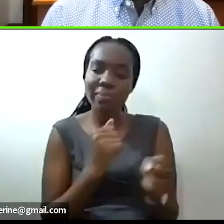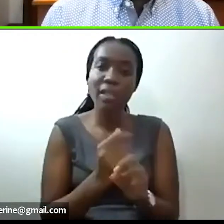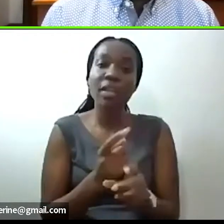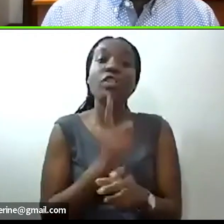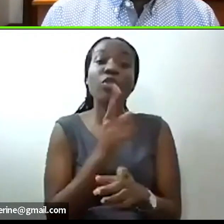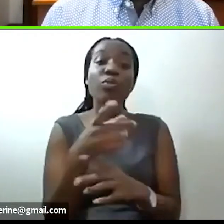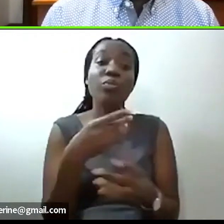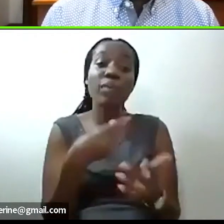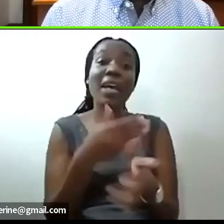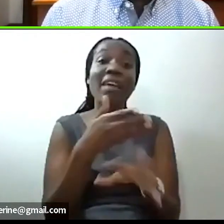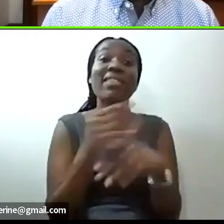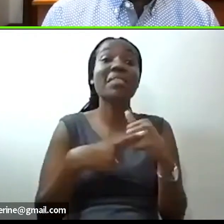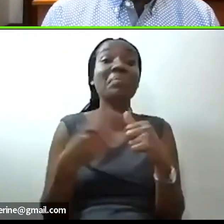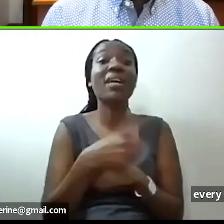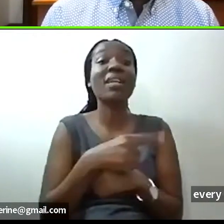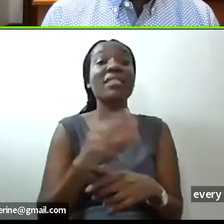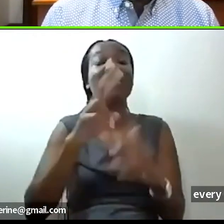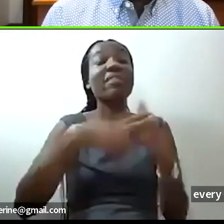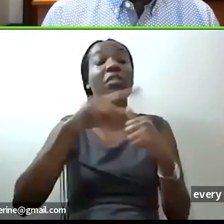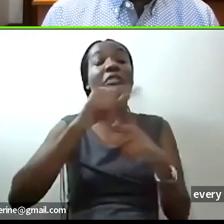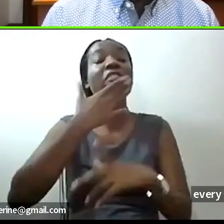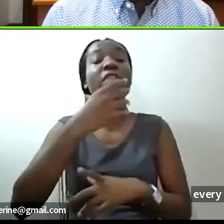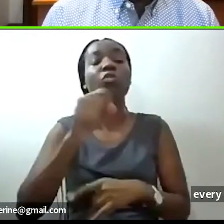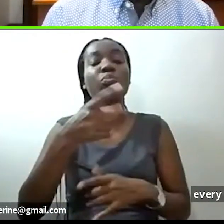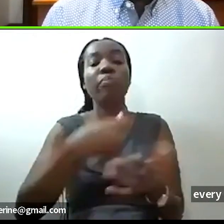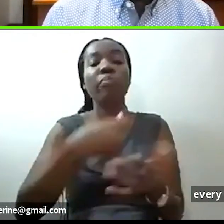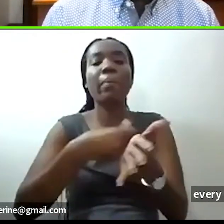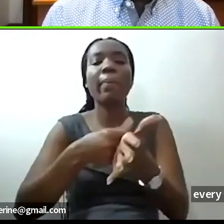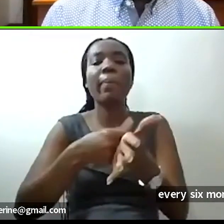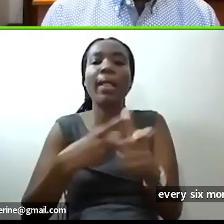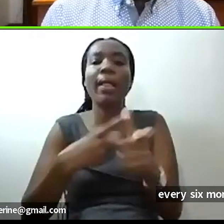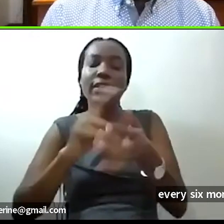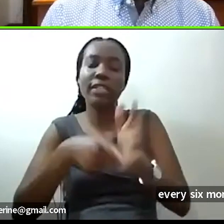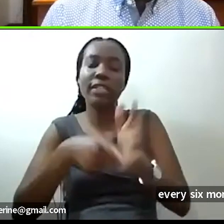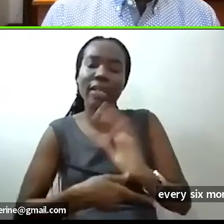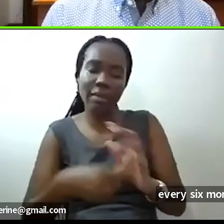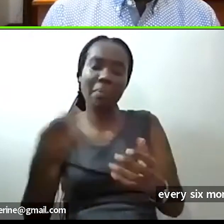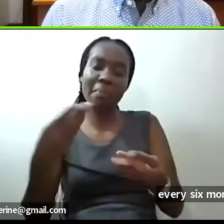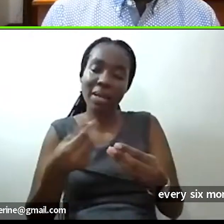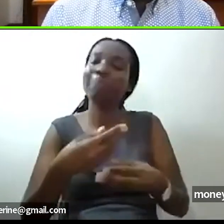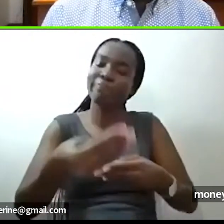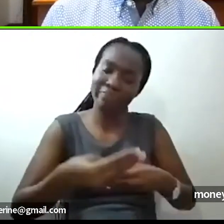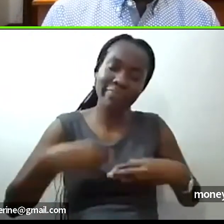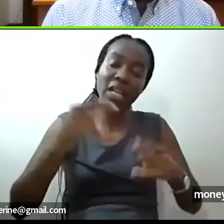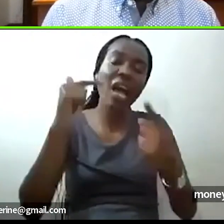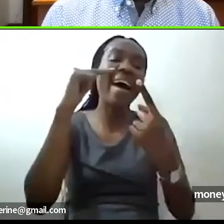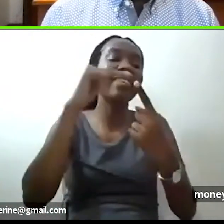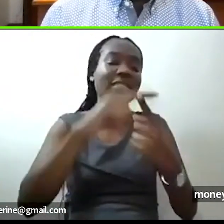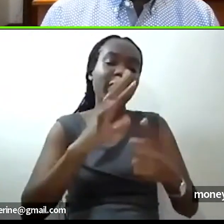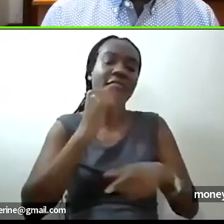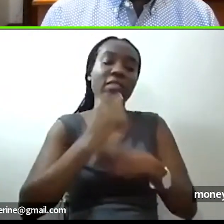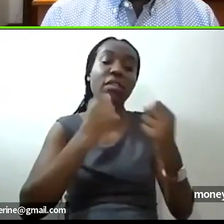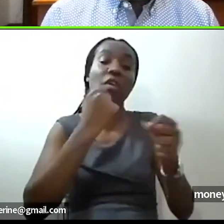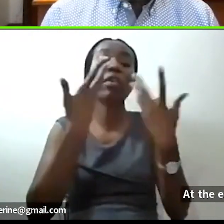you'll continue receiving this money until the 5 years are over. At the end of the 5-year period, you'll